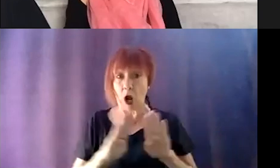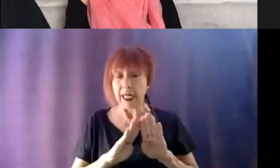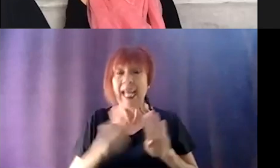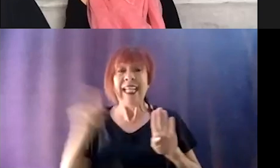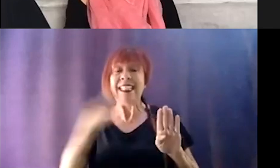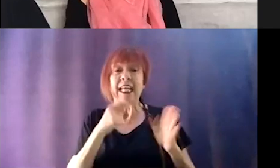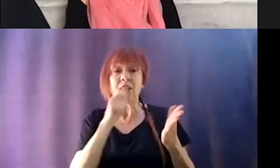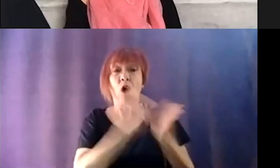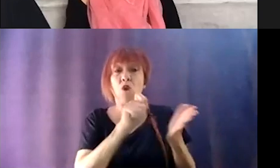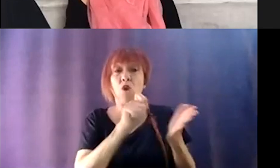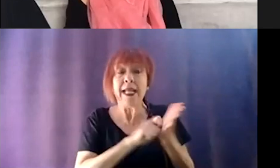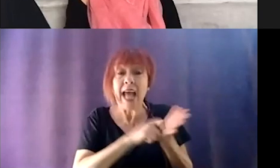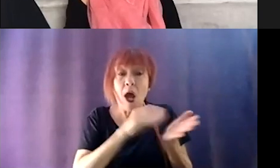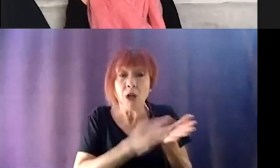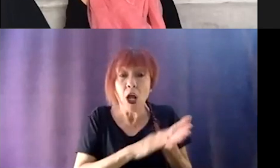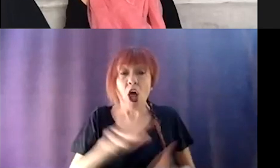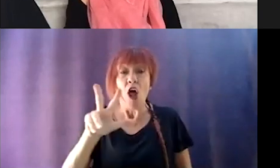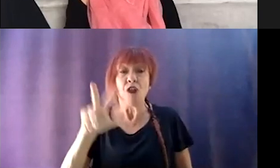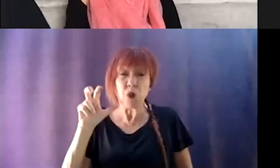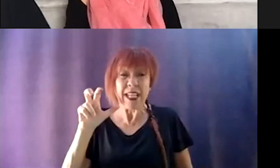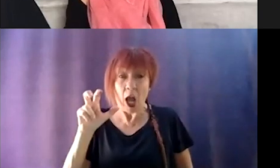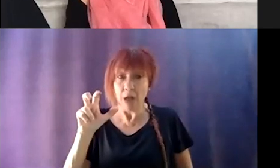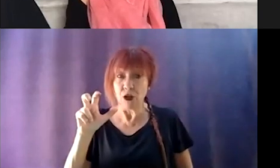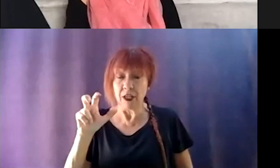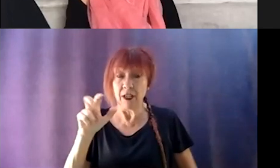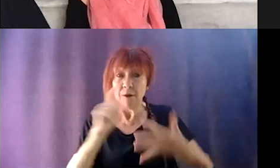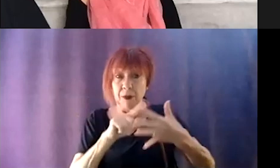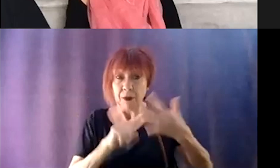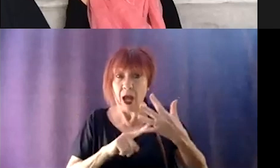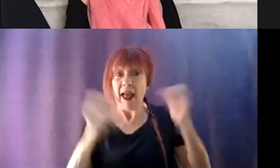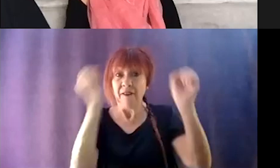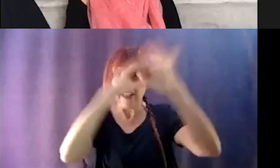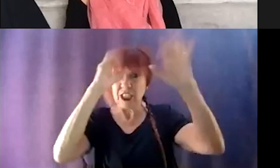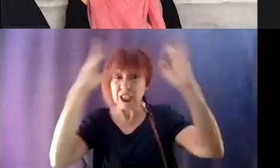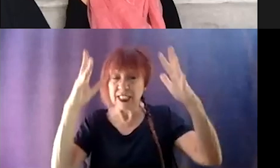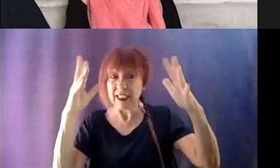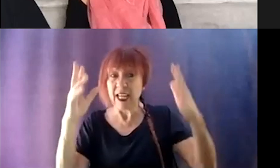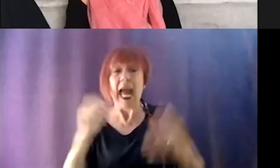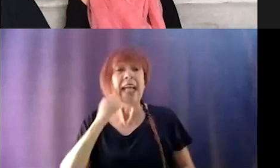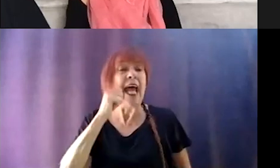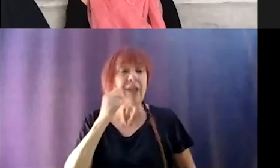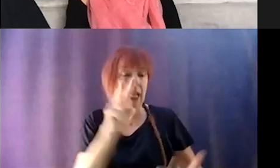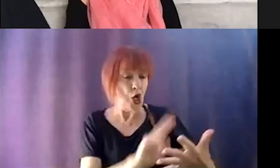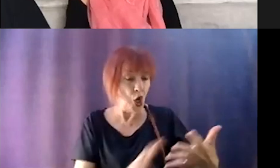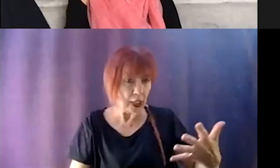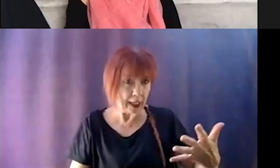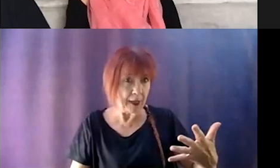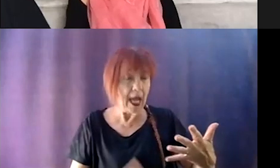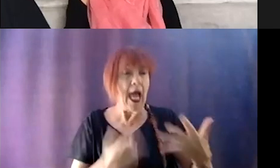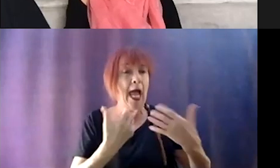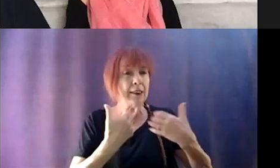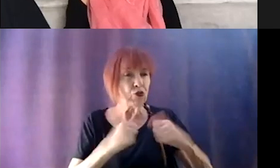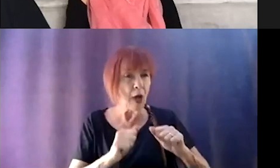down 300 things on your that you have for a vision, and then look at those every day and start to manifest these